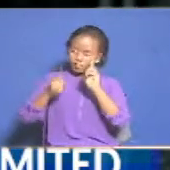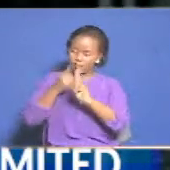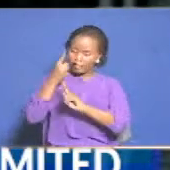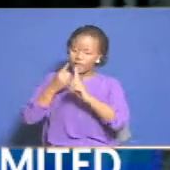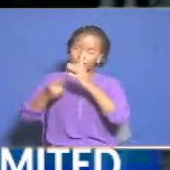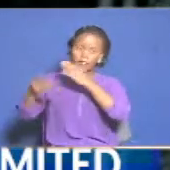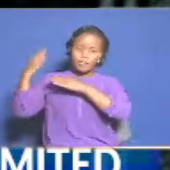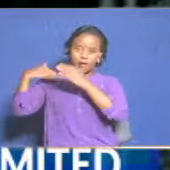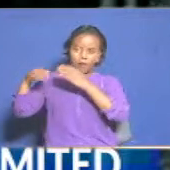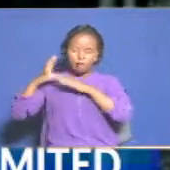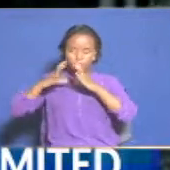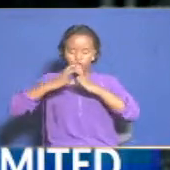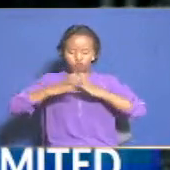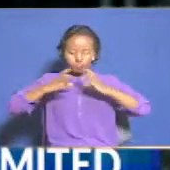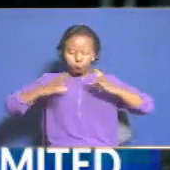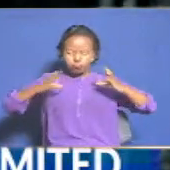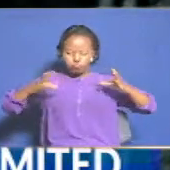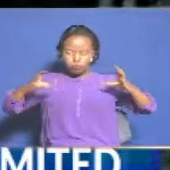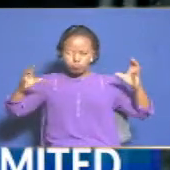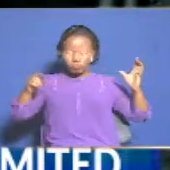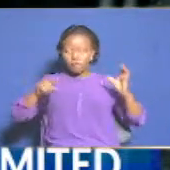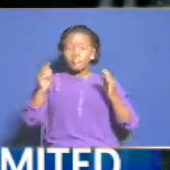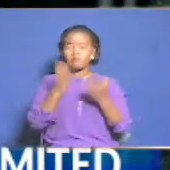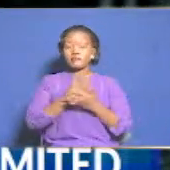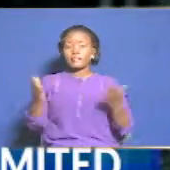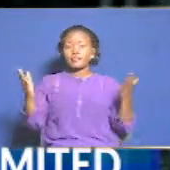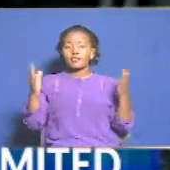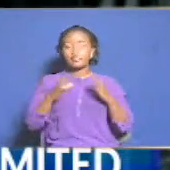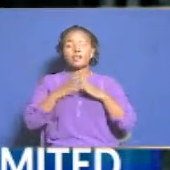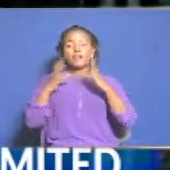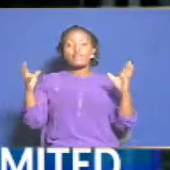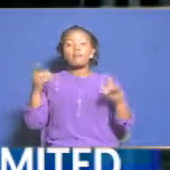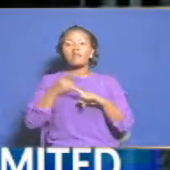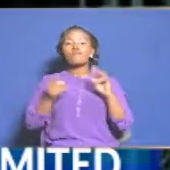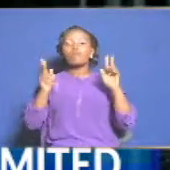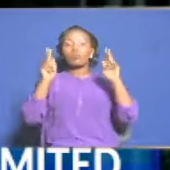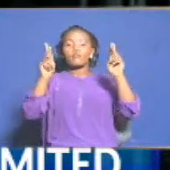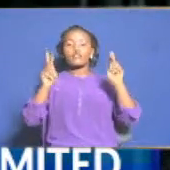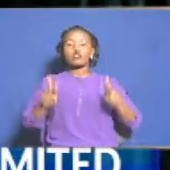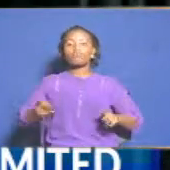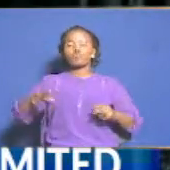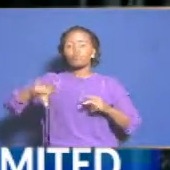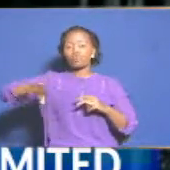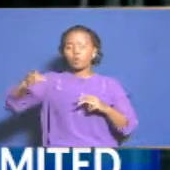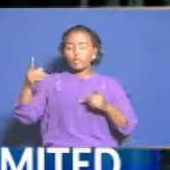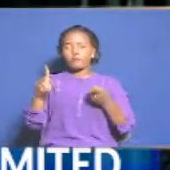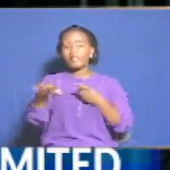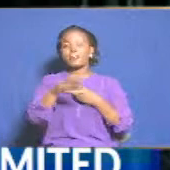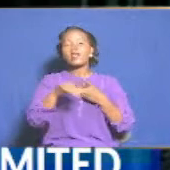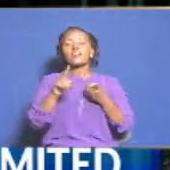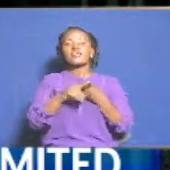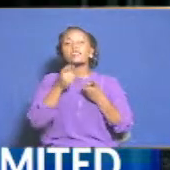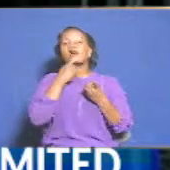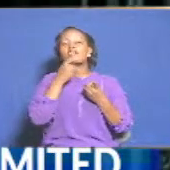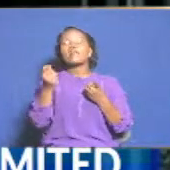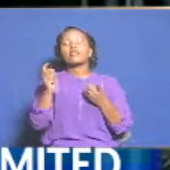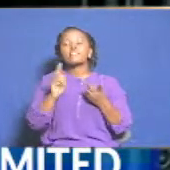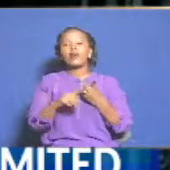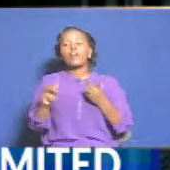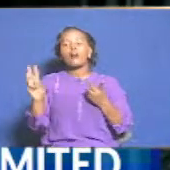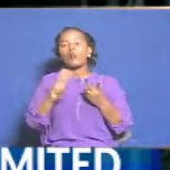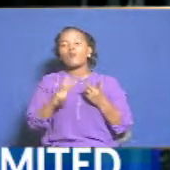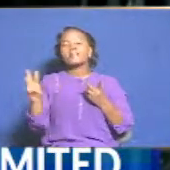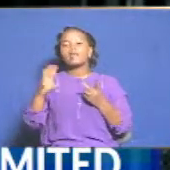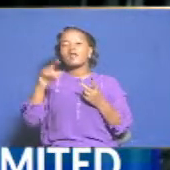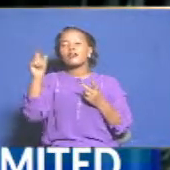to grow this facility, the mainstay of Kisumu County and the larger Nyanza Western